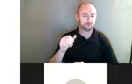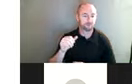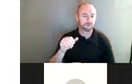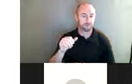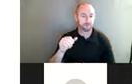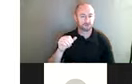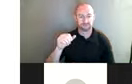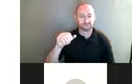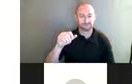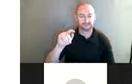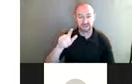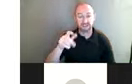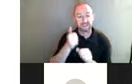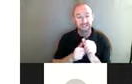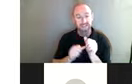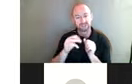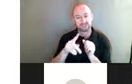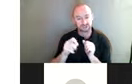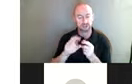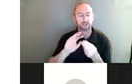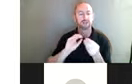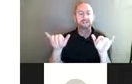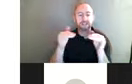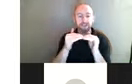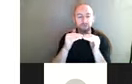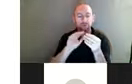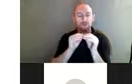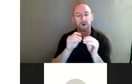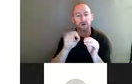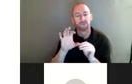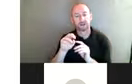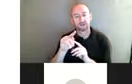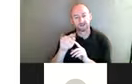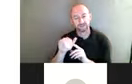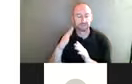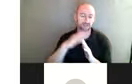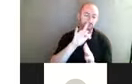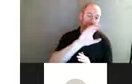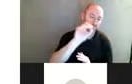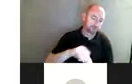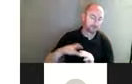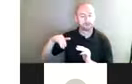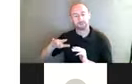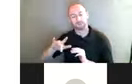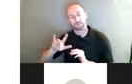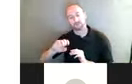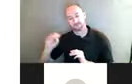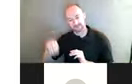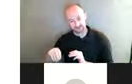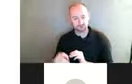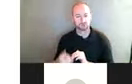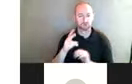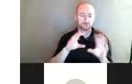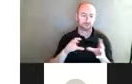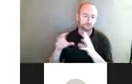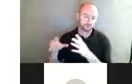shade on the map is approximately the same number of counties. So top 25%, bottom 25%, and then our two categories